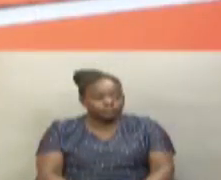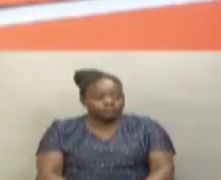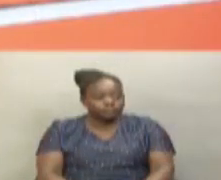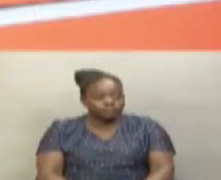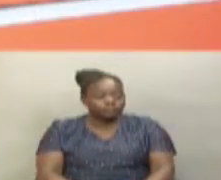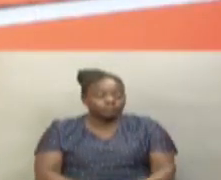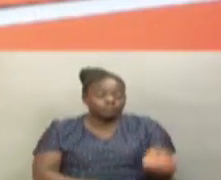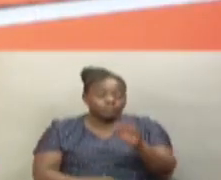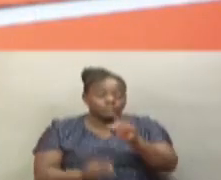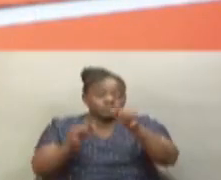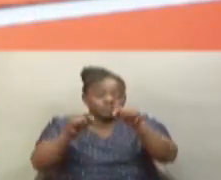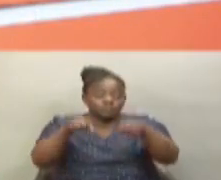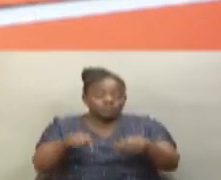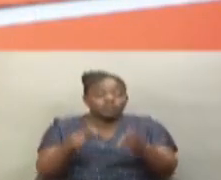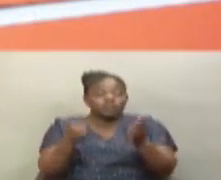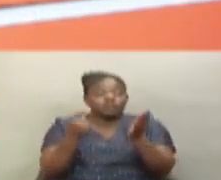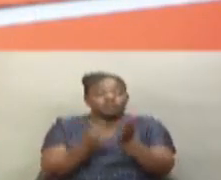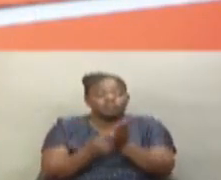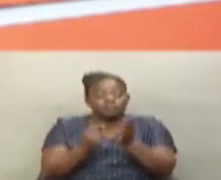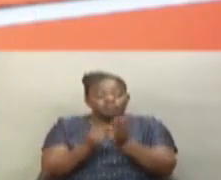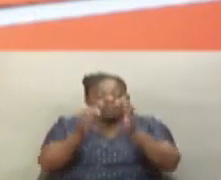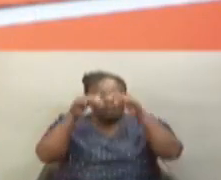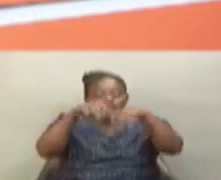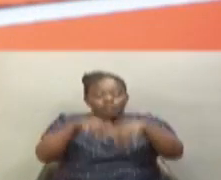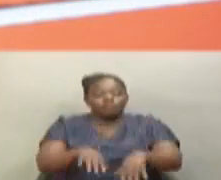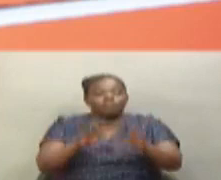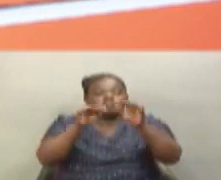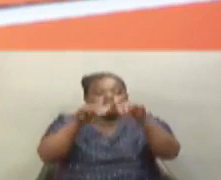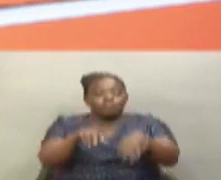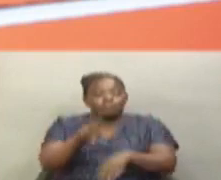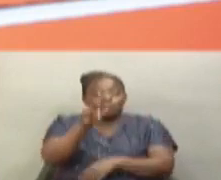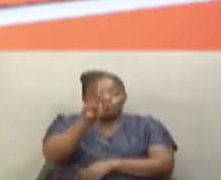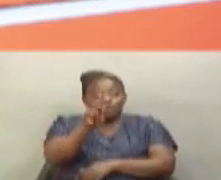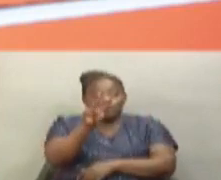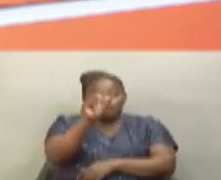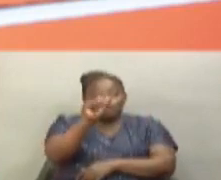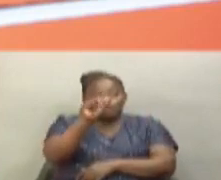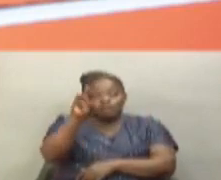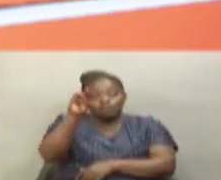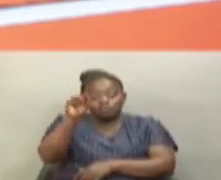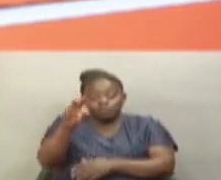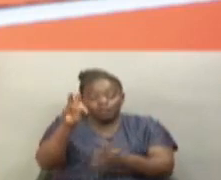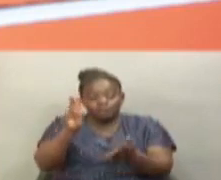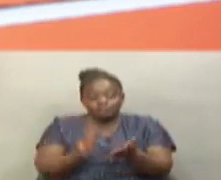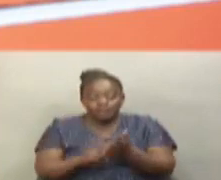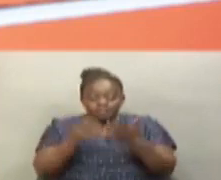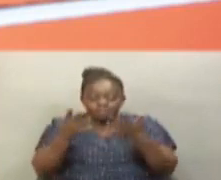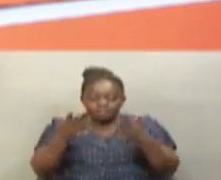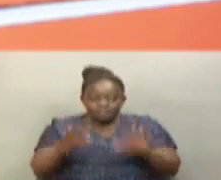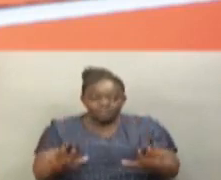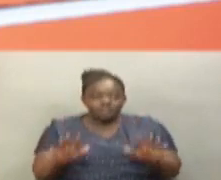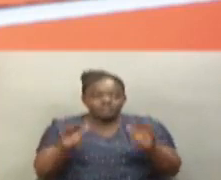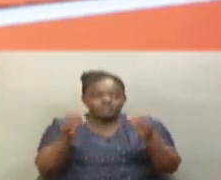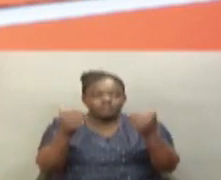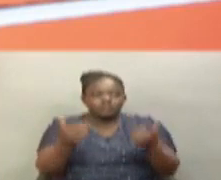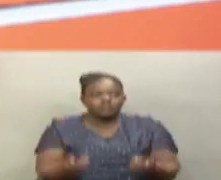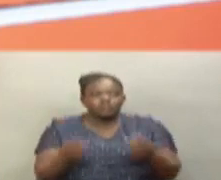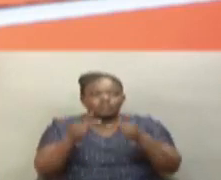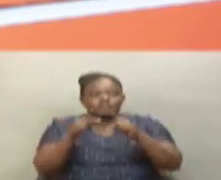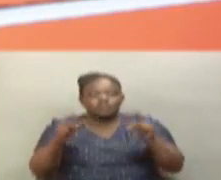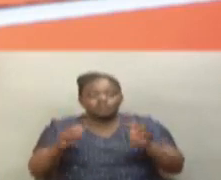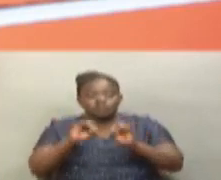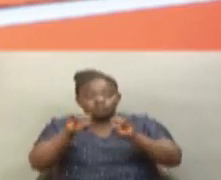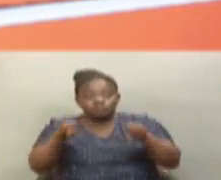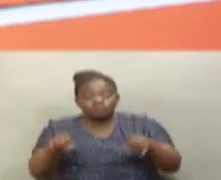Kale nga tukomyewo wano ku butaka ebbibiro ly'e Kaluma likakasiddwa nga liggyiddwako engalo nga mu kiseera kino batandise